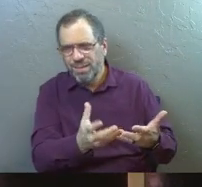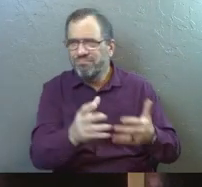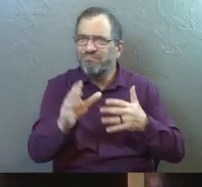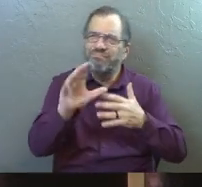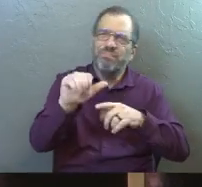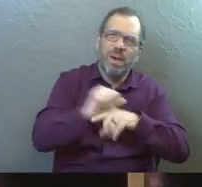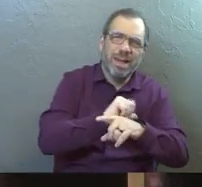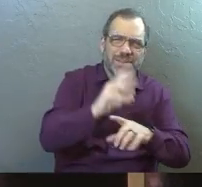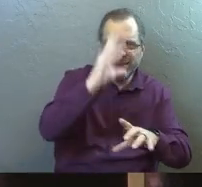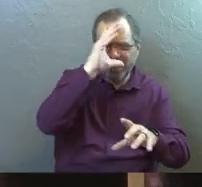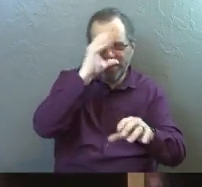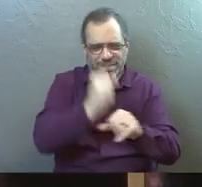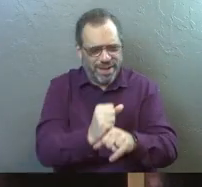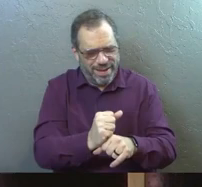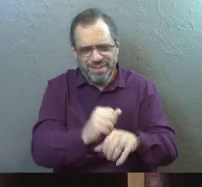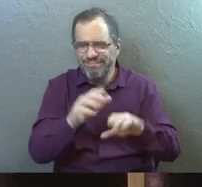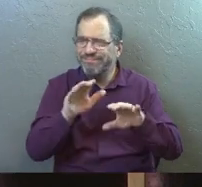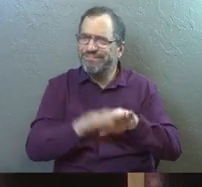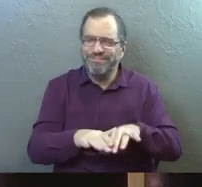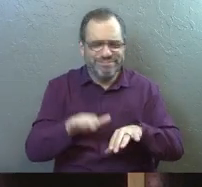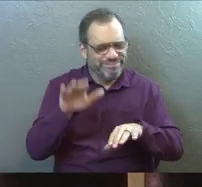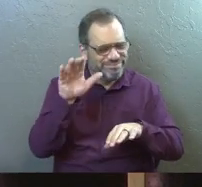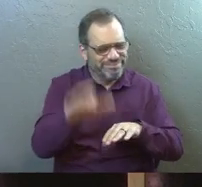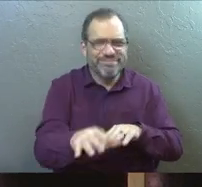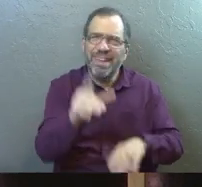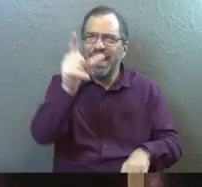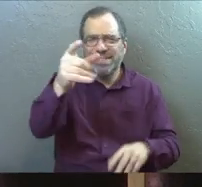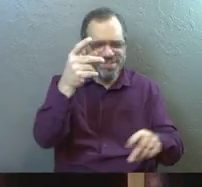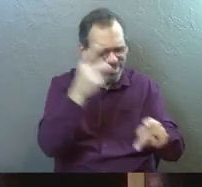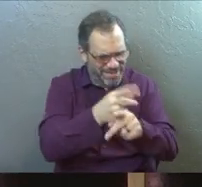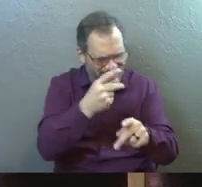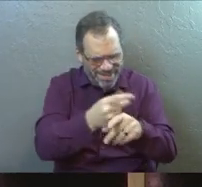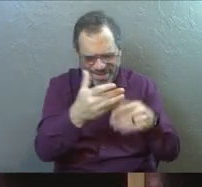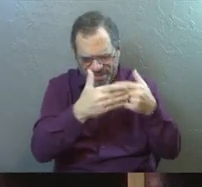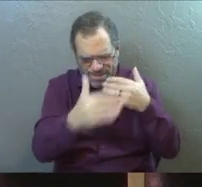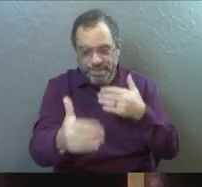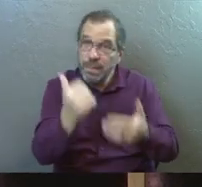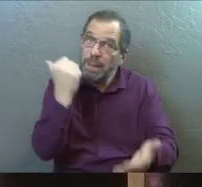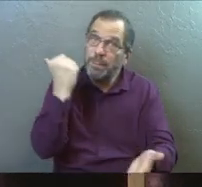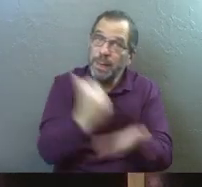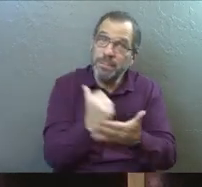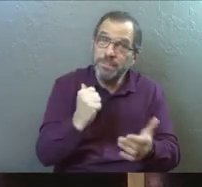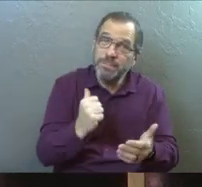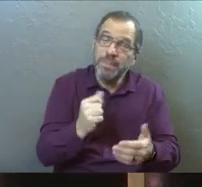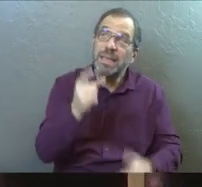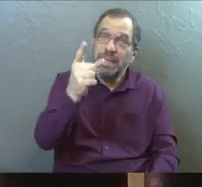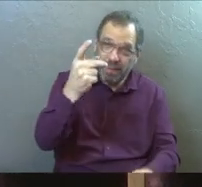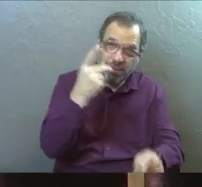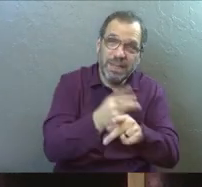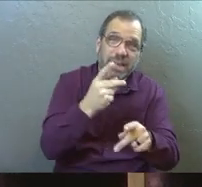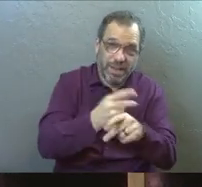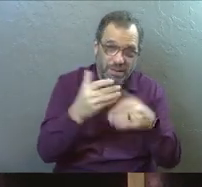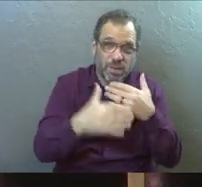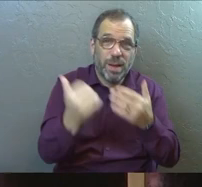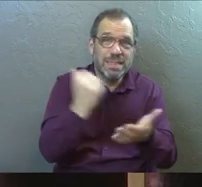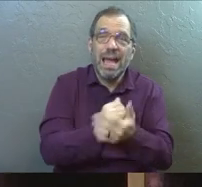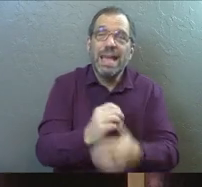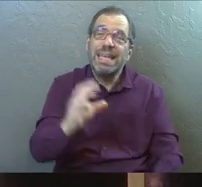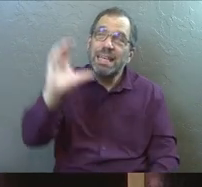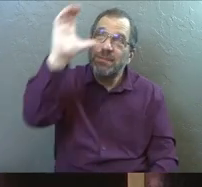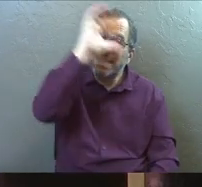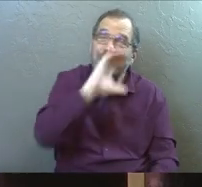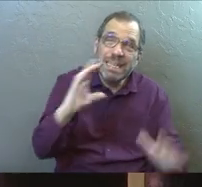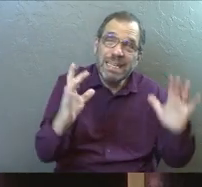faith. We just take a step and God's gonna take care of the rest, amen? Amen. God's gonna take care of the rest. Even